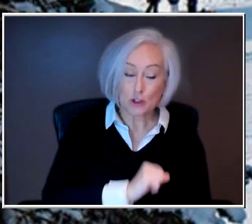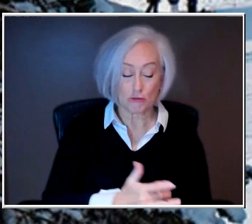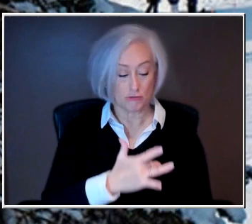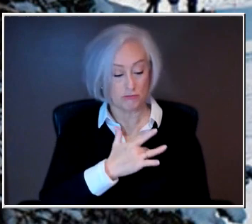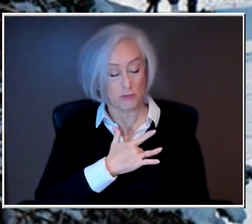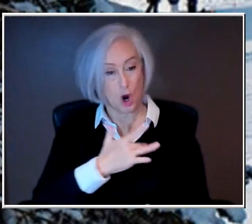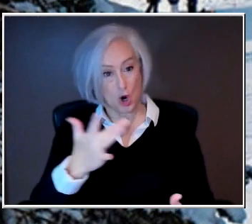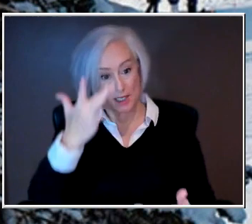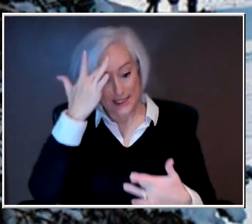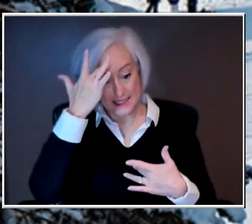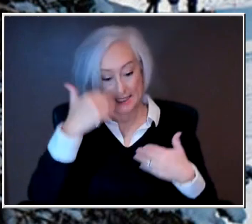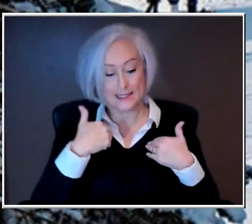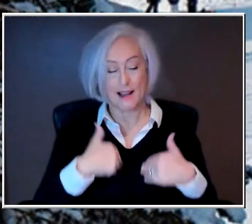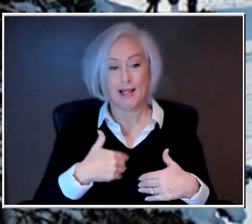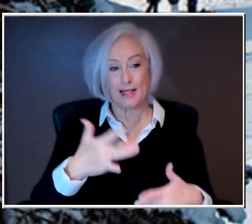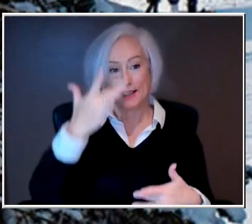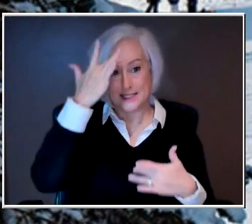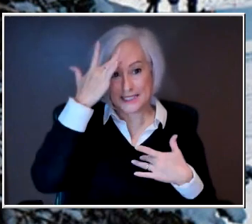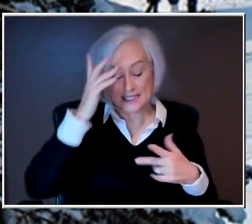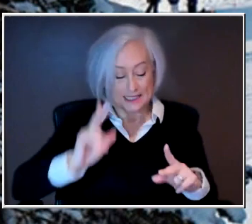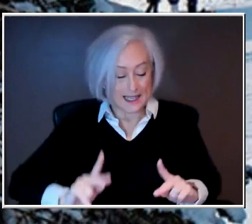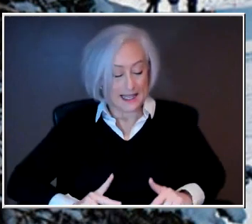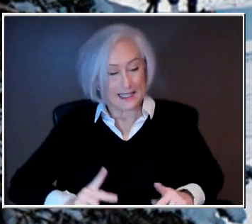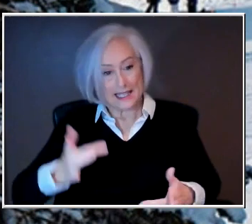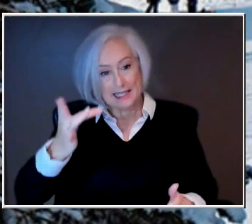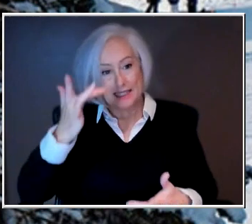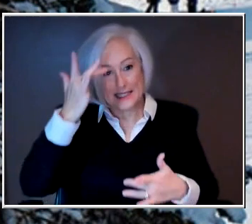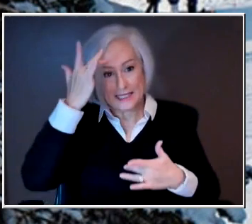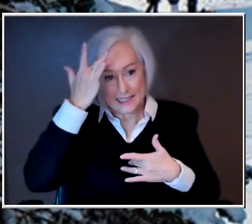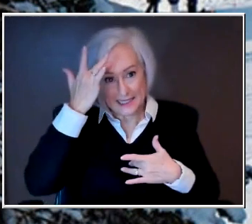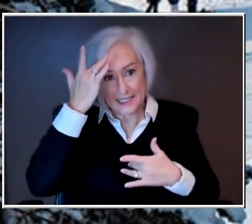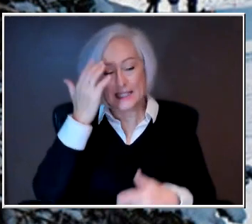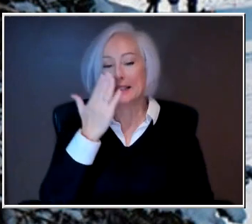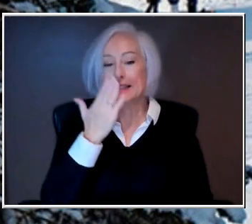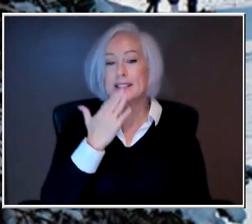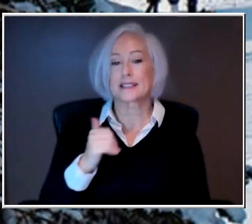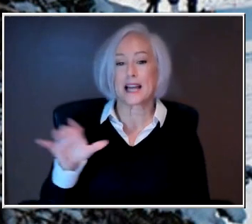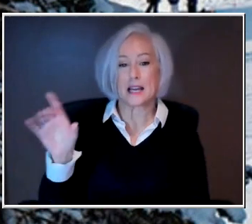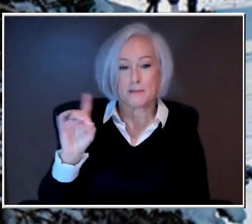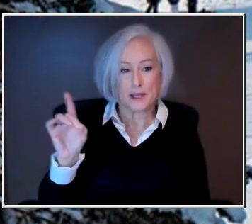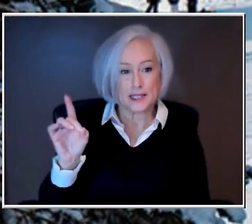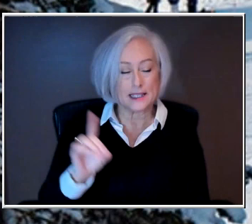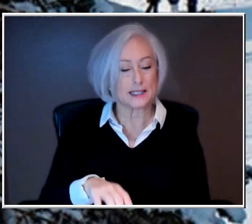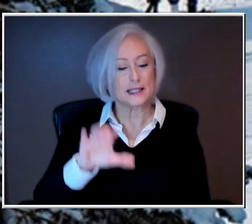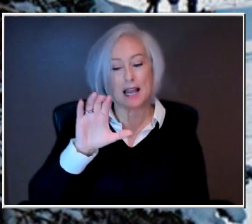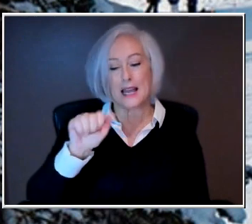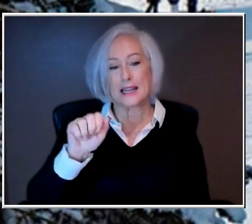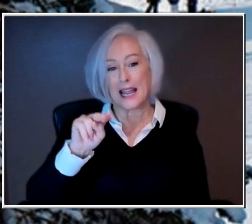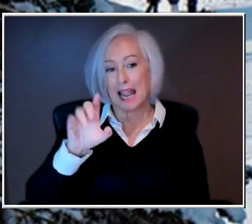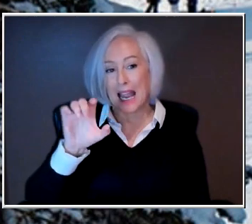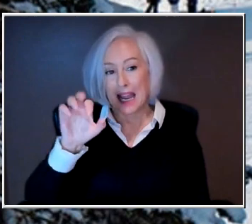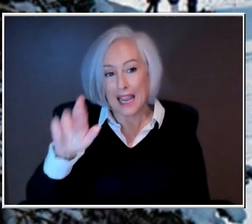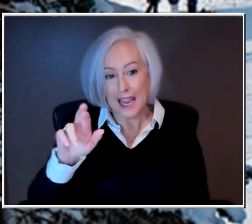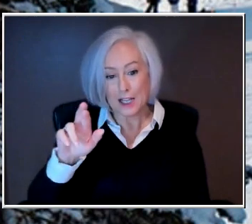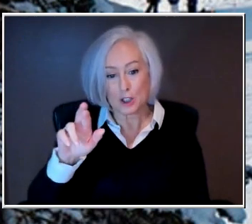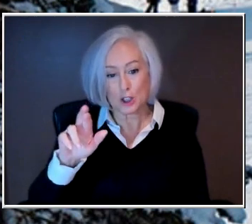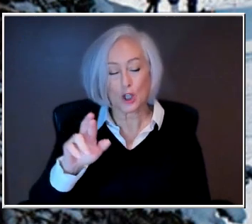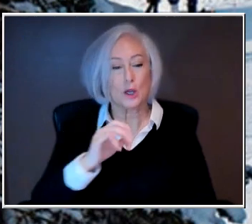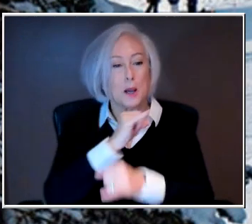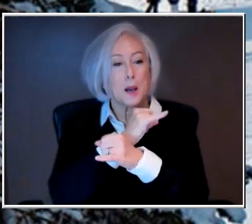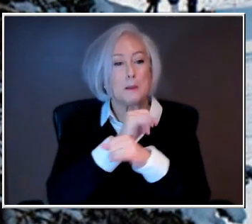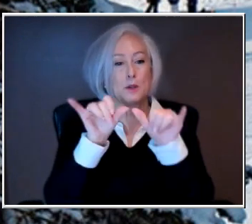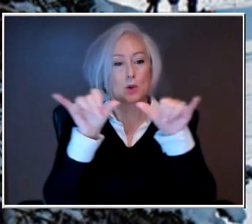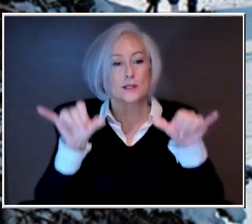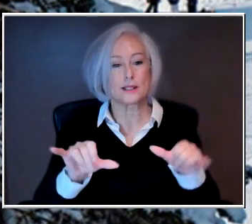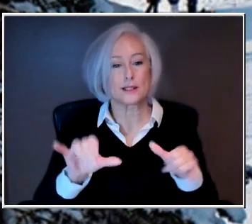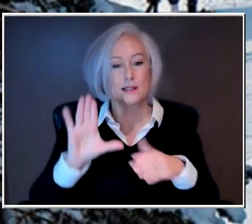lung disease, kidney disease, and of course, immunosuppression and cancer all increase your risk of